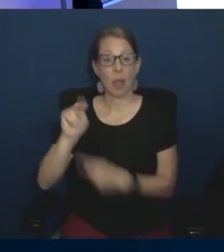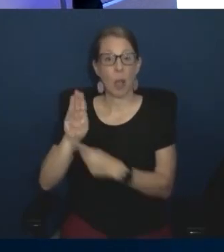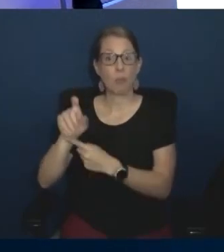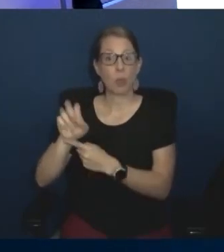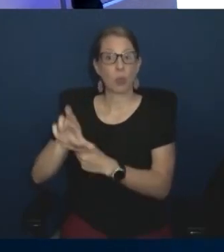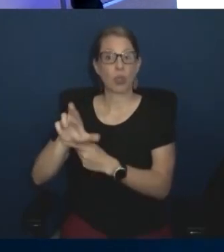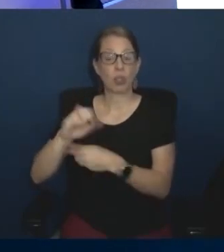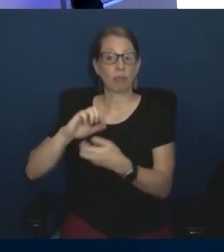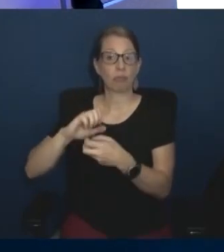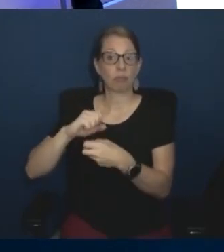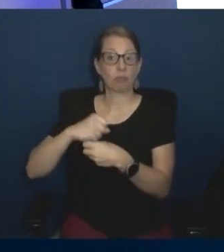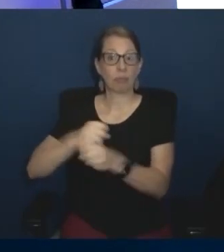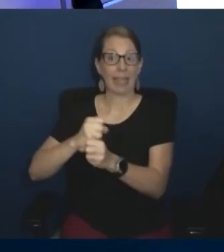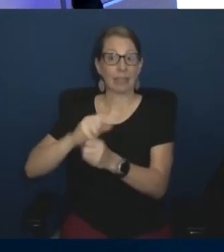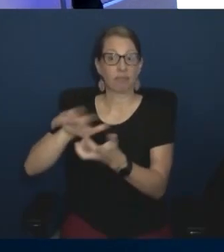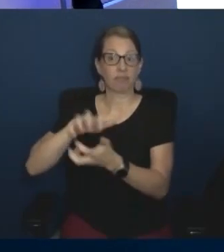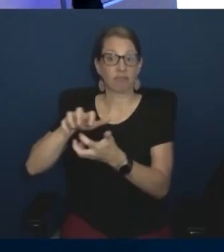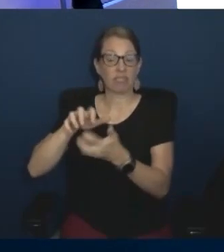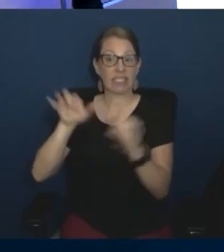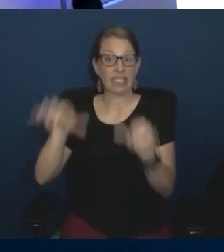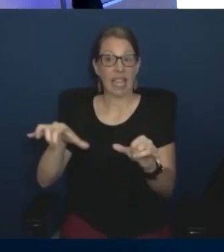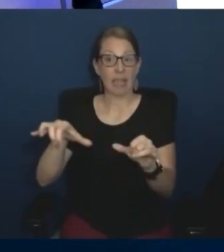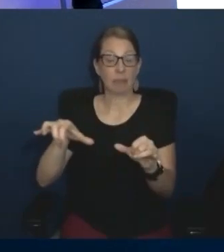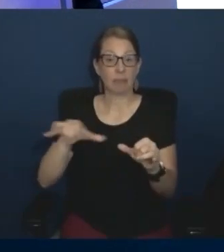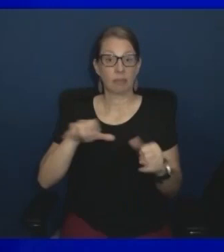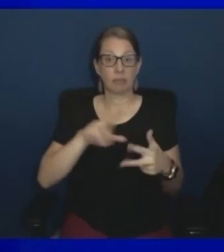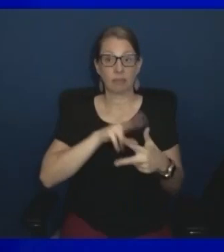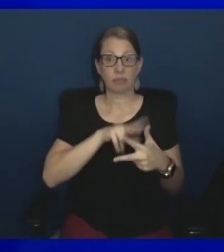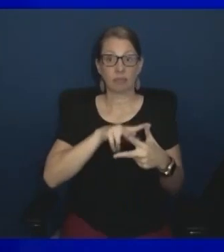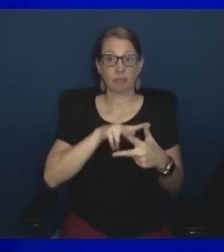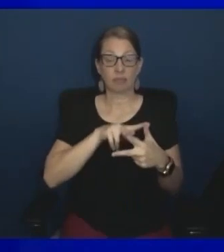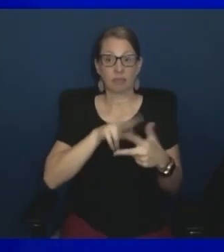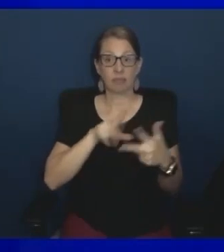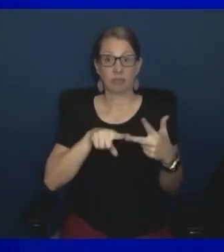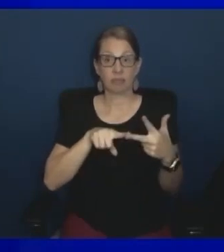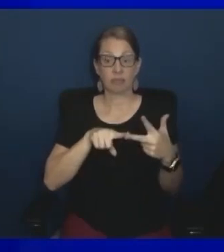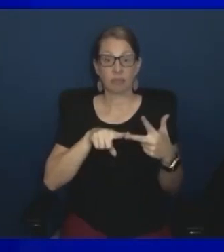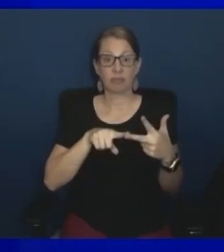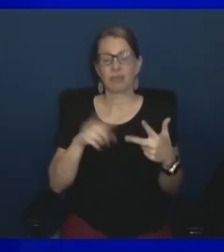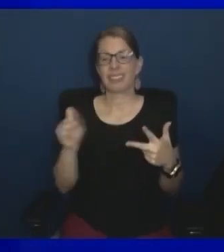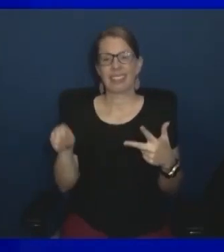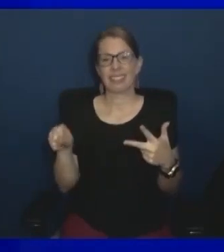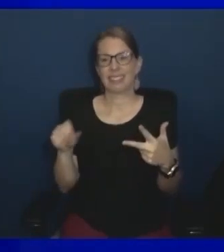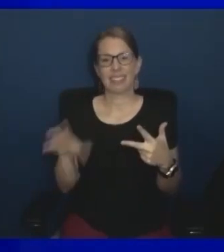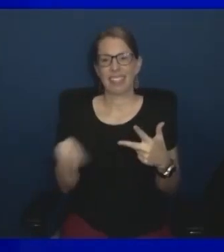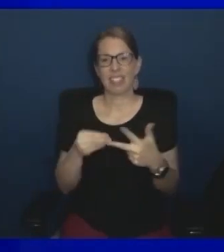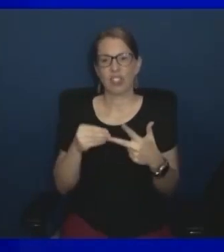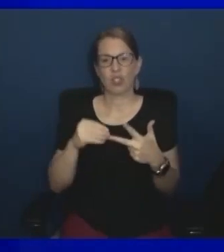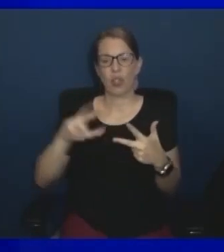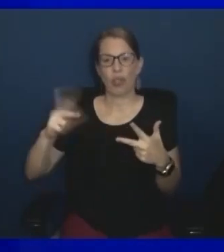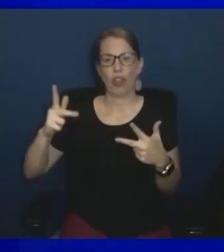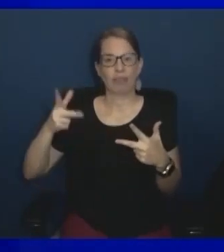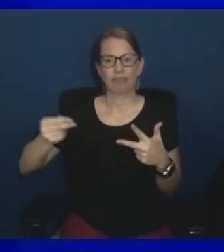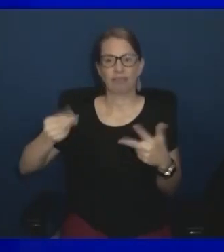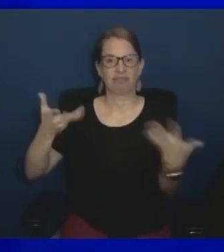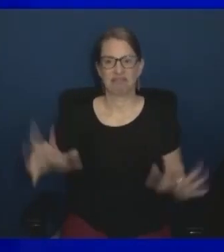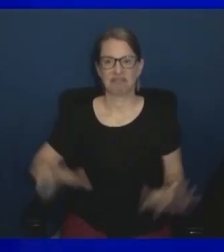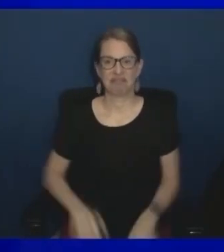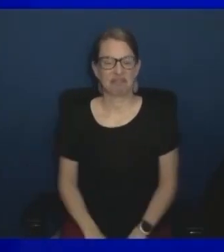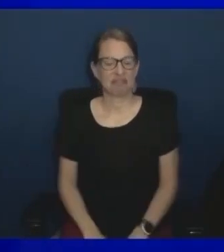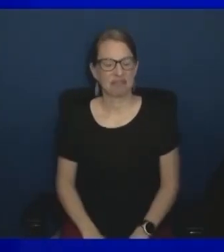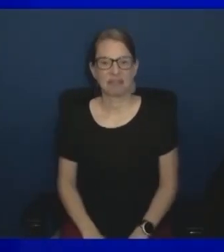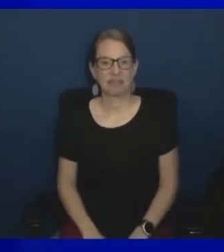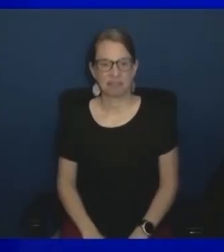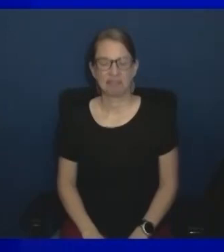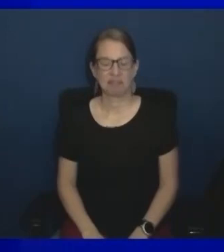as the original, Dr. Hawkins? And we've gotten that before, but clear that up. Yes, it is. It's just an additional dose. At this point in time, it's just an additional dose